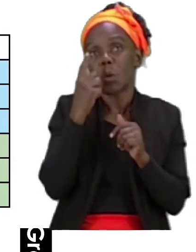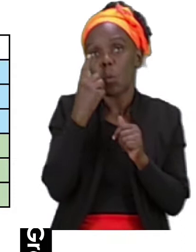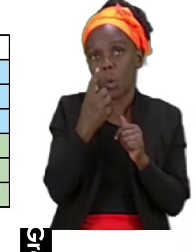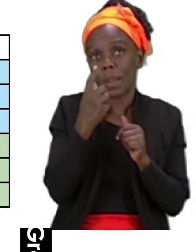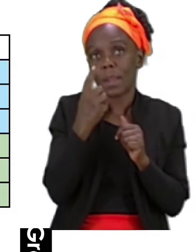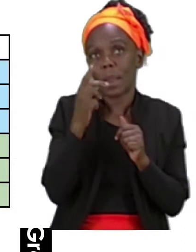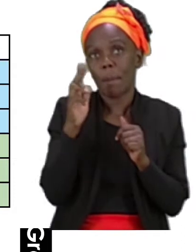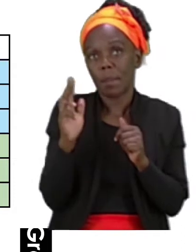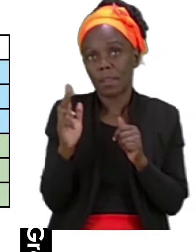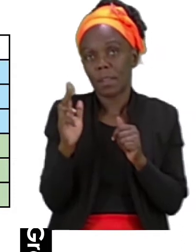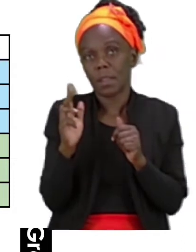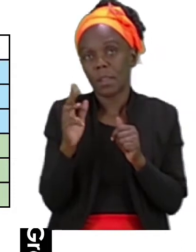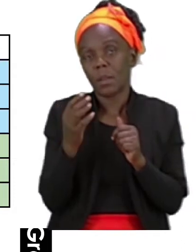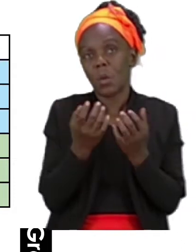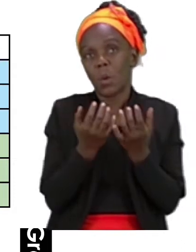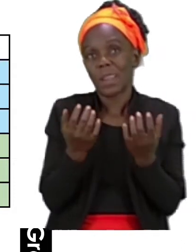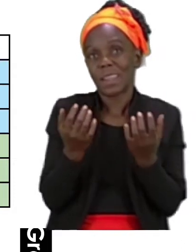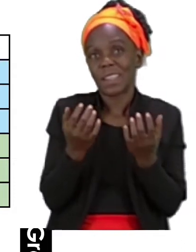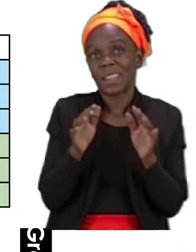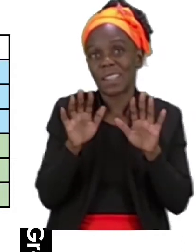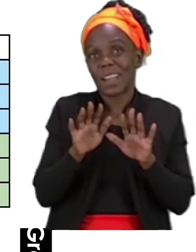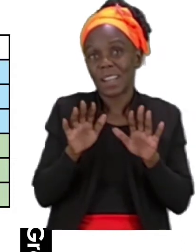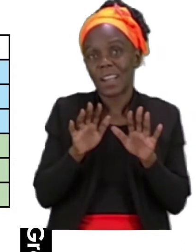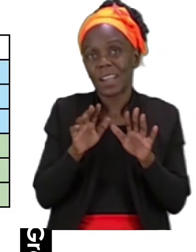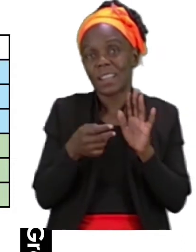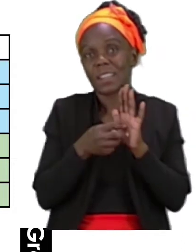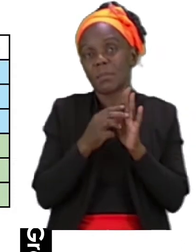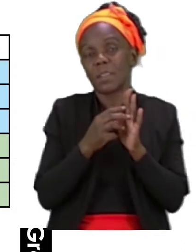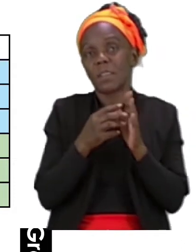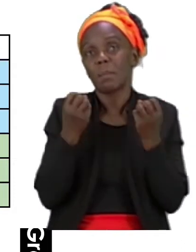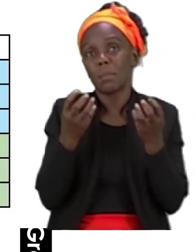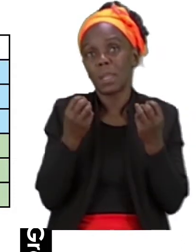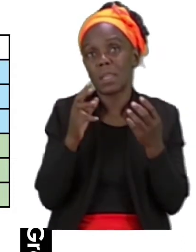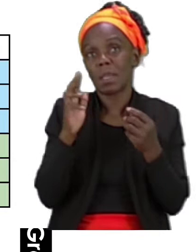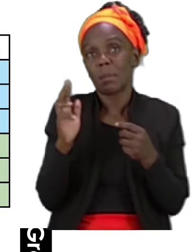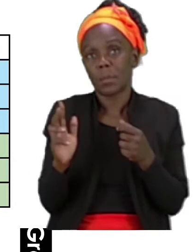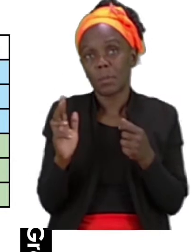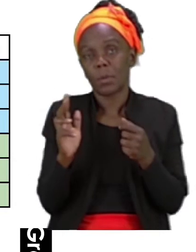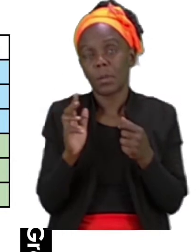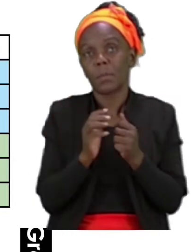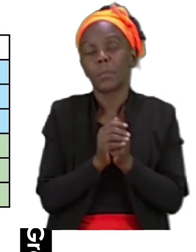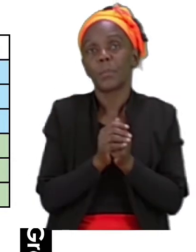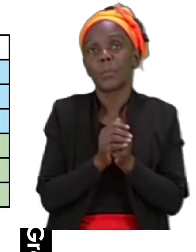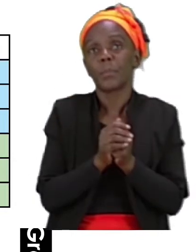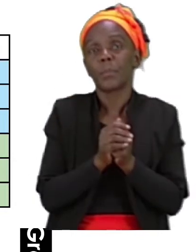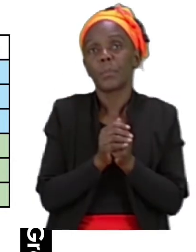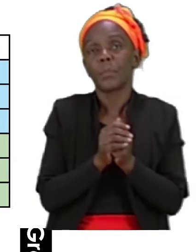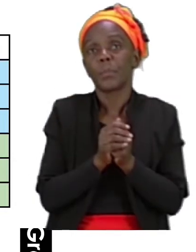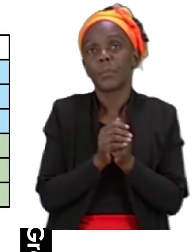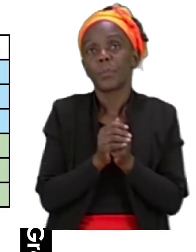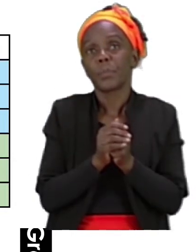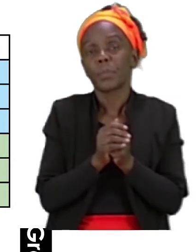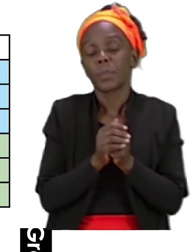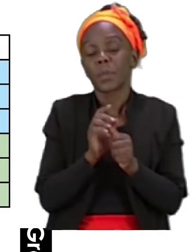people. So we are going to be doing the possessive pronouns. But just before we do, let's take a